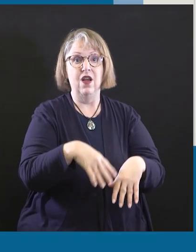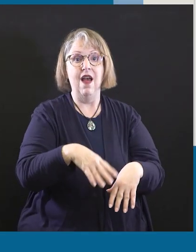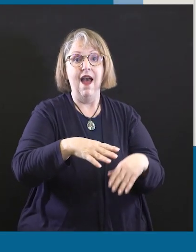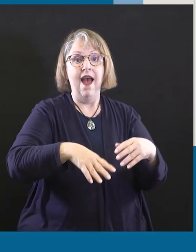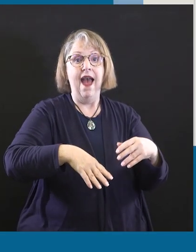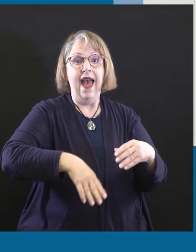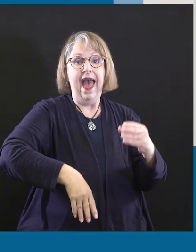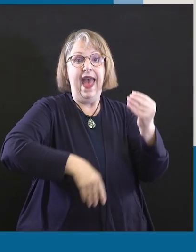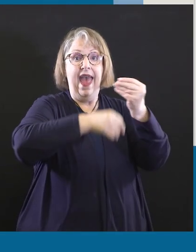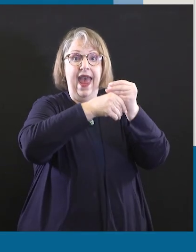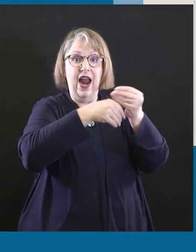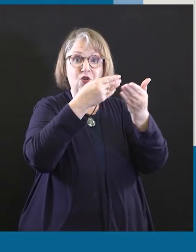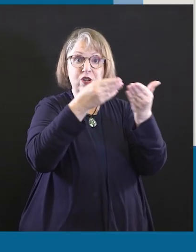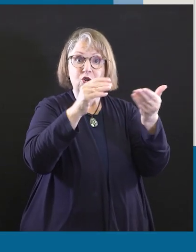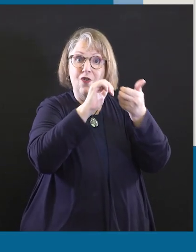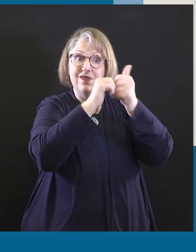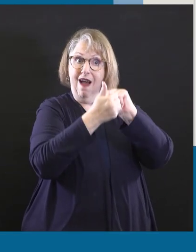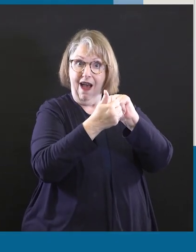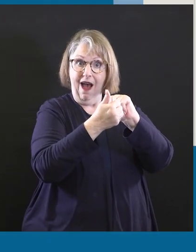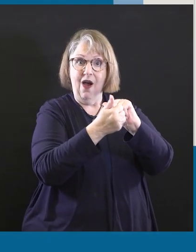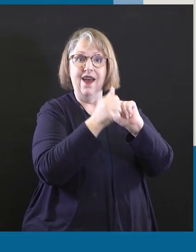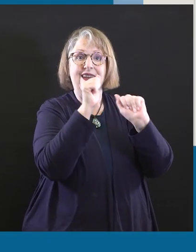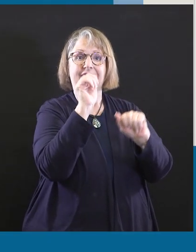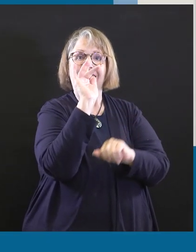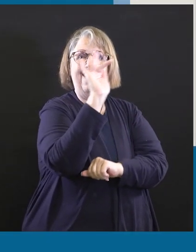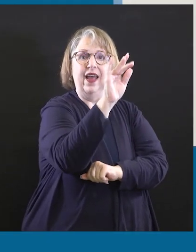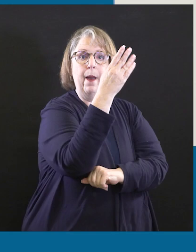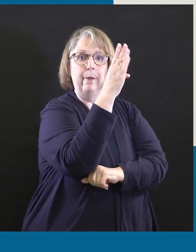You'll notice blue bars on the page.